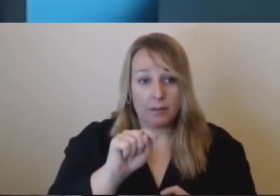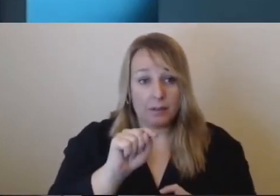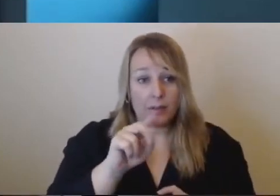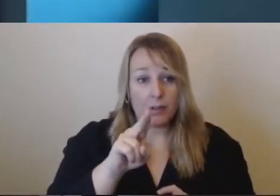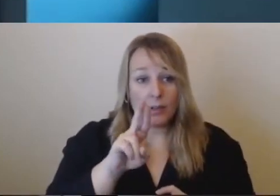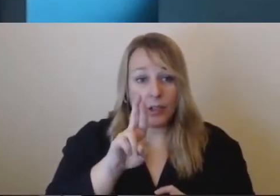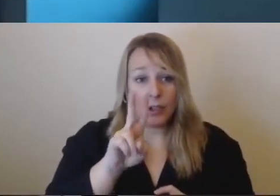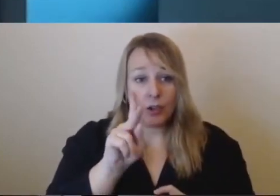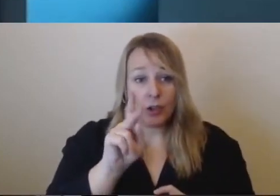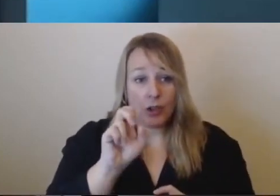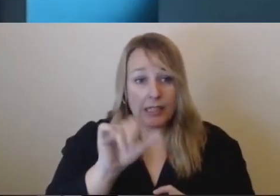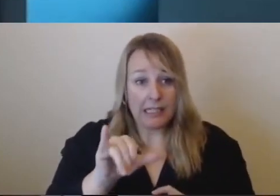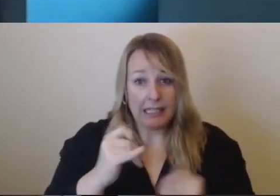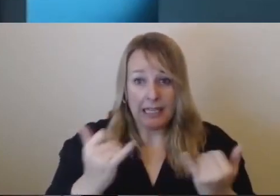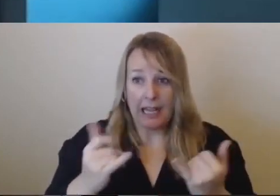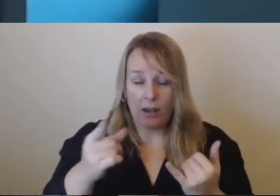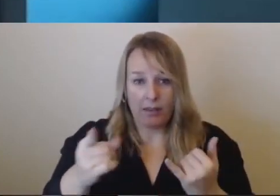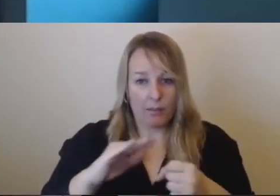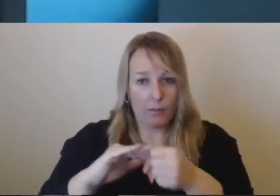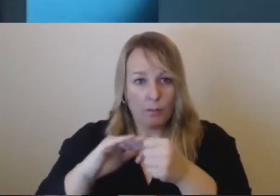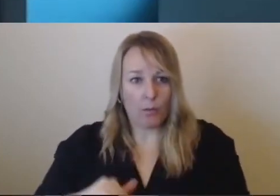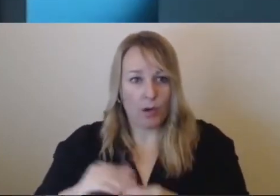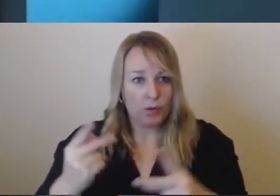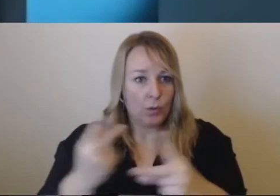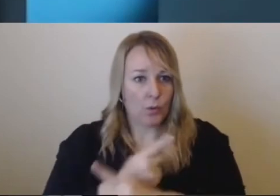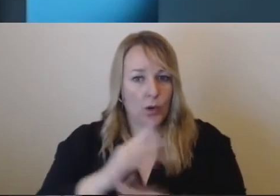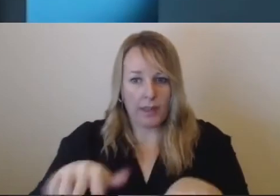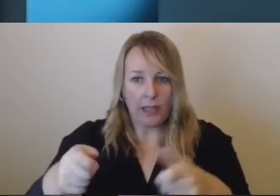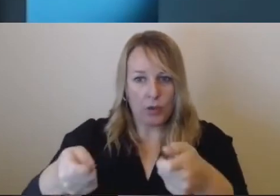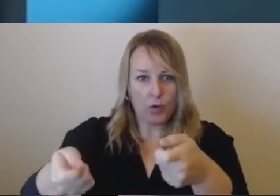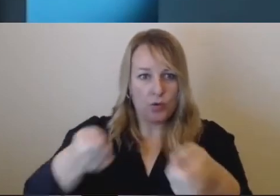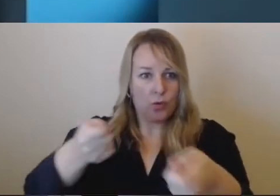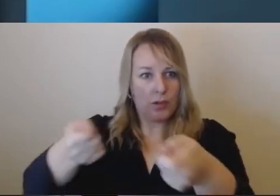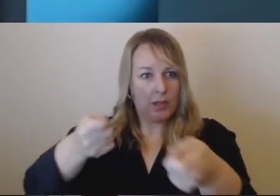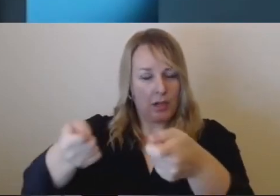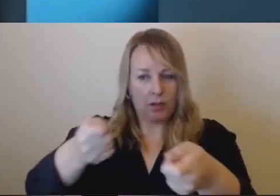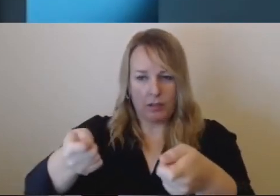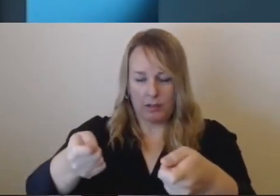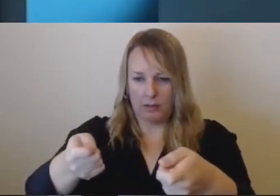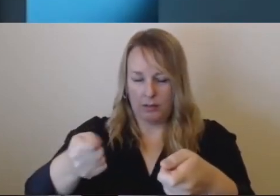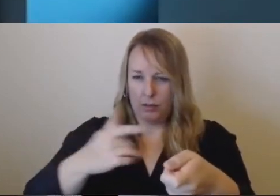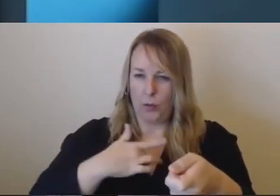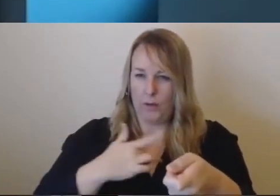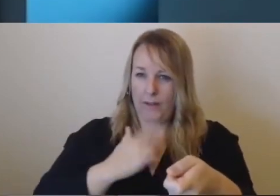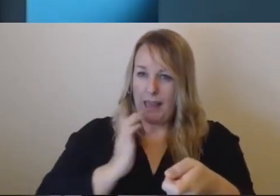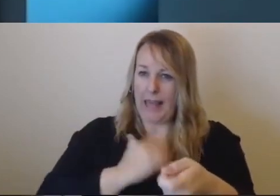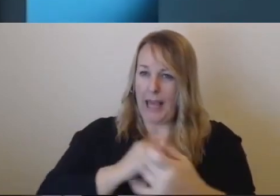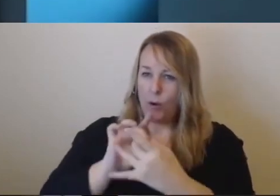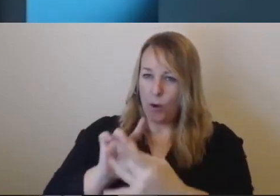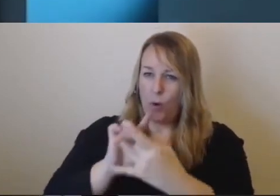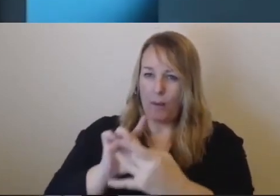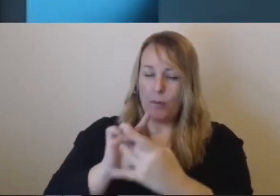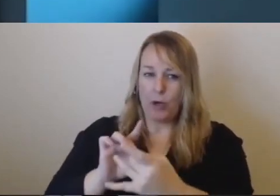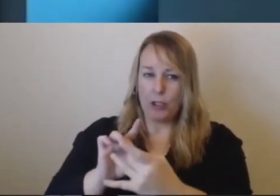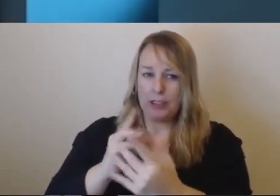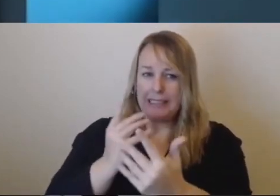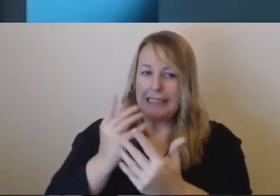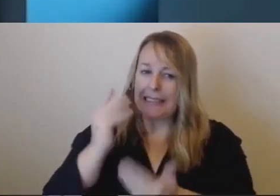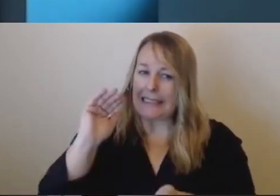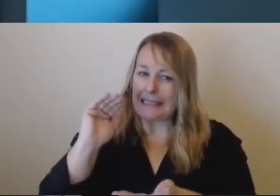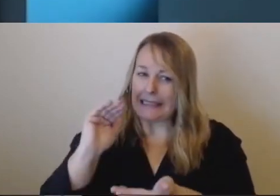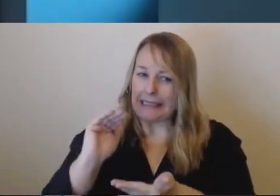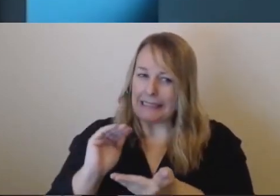and authoritarian, you've seen a shift in the scope of cooperation with Turkey. There's been a lot